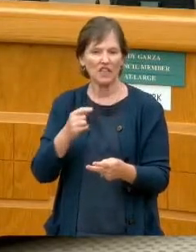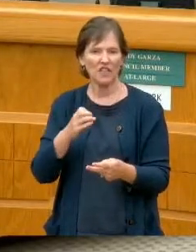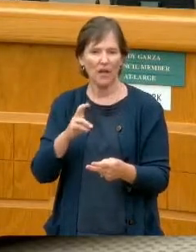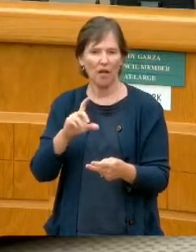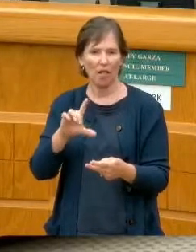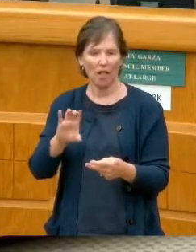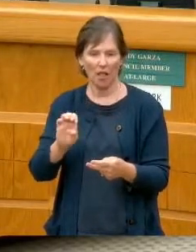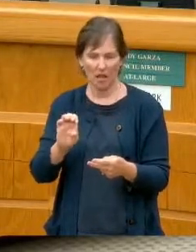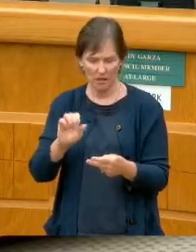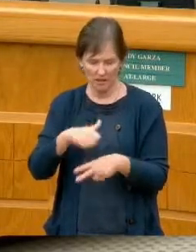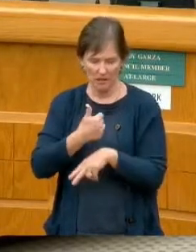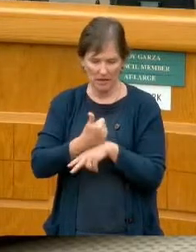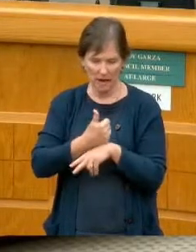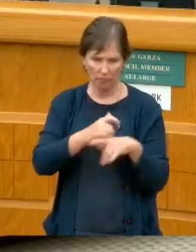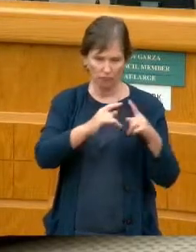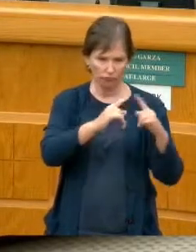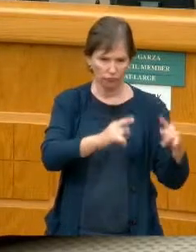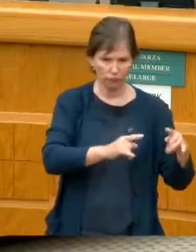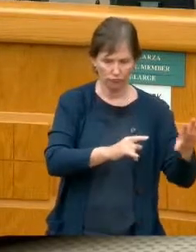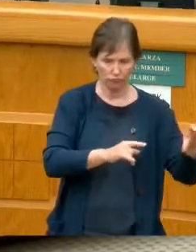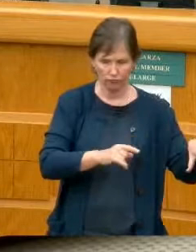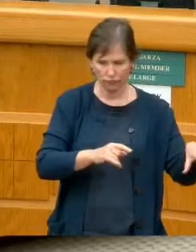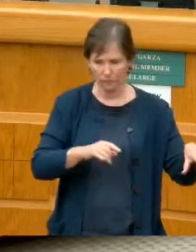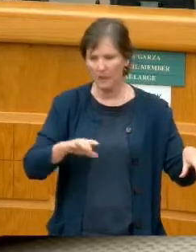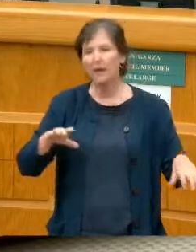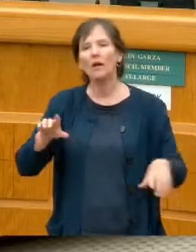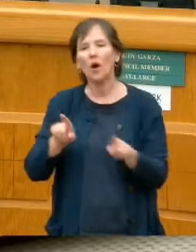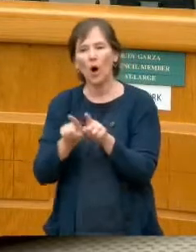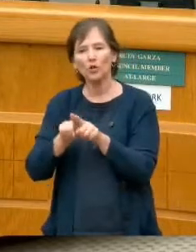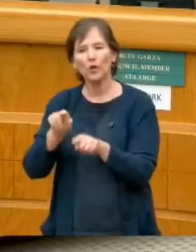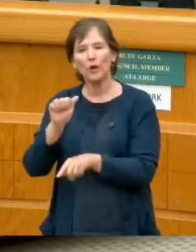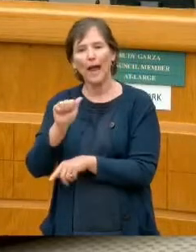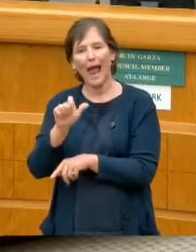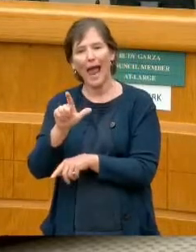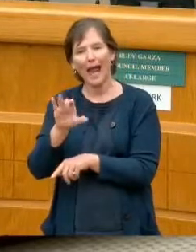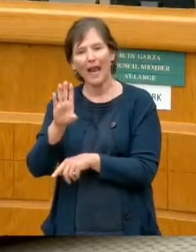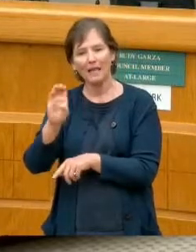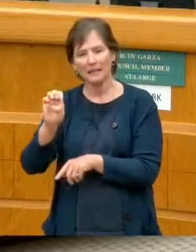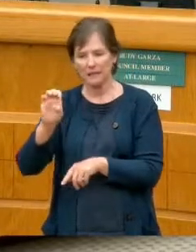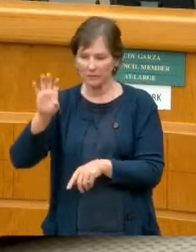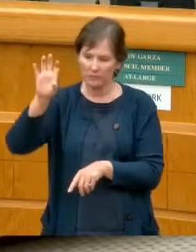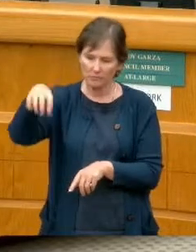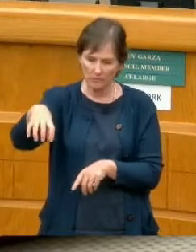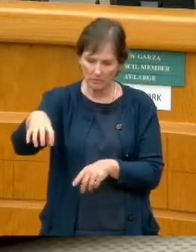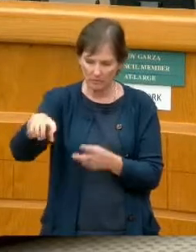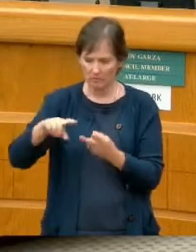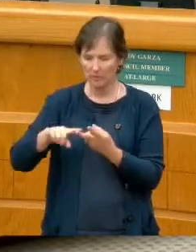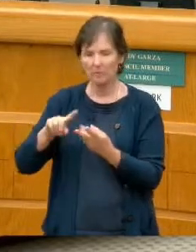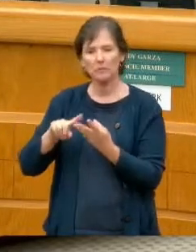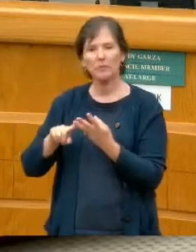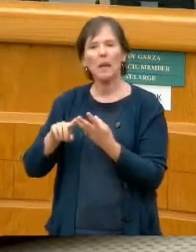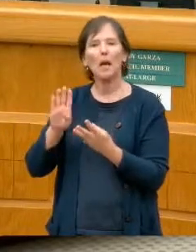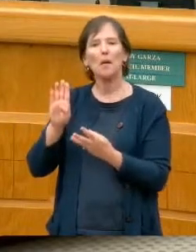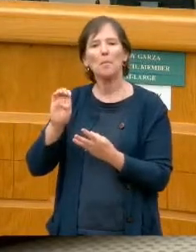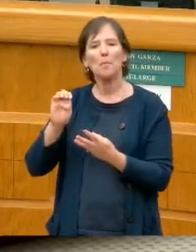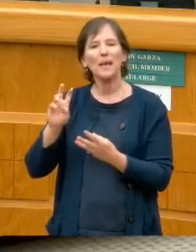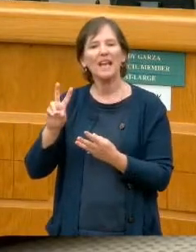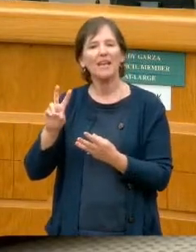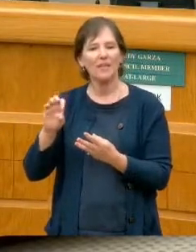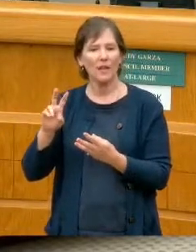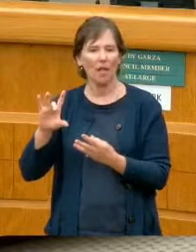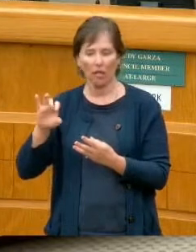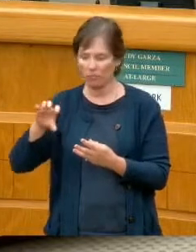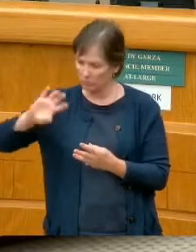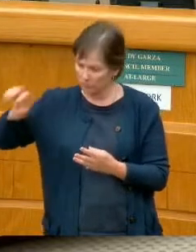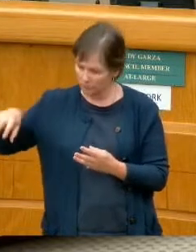and Alice, and yesterday there was a display of the same type of field unit in B. So all the Christus systems serving our